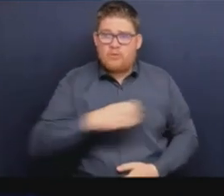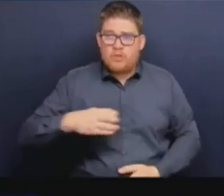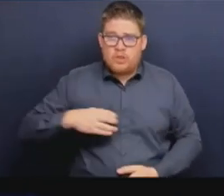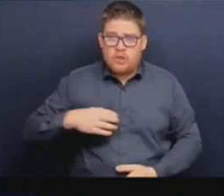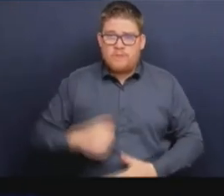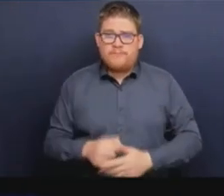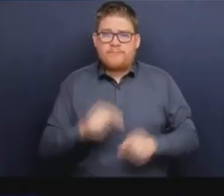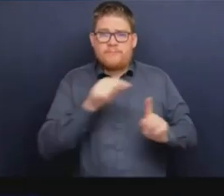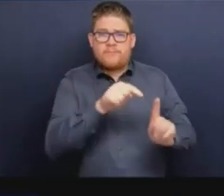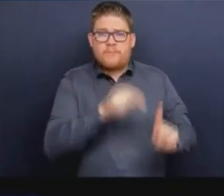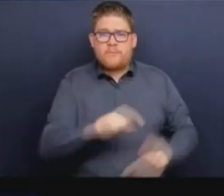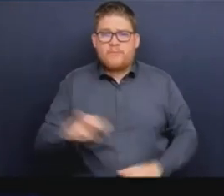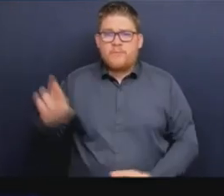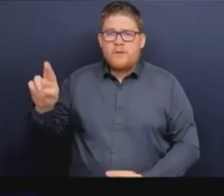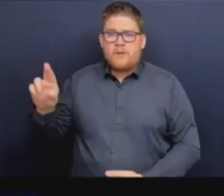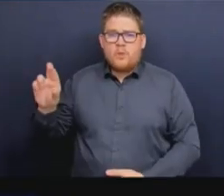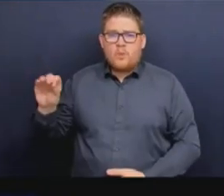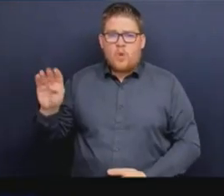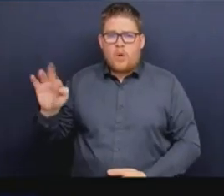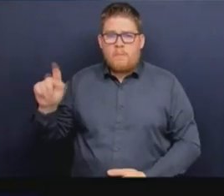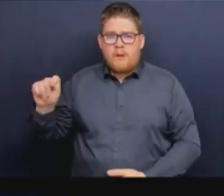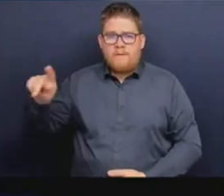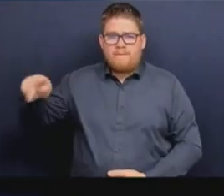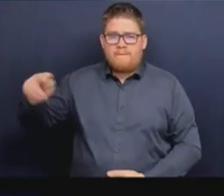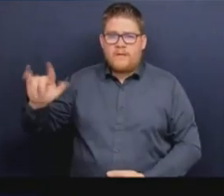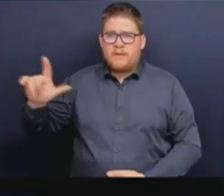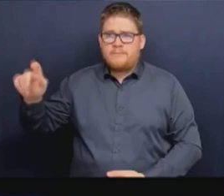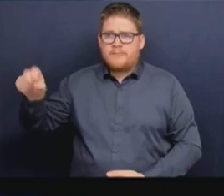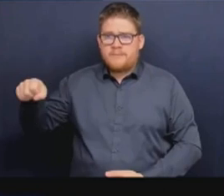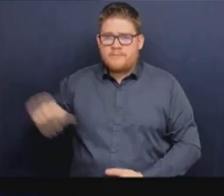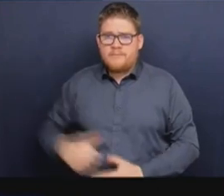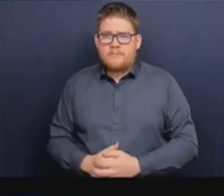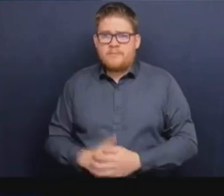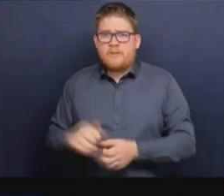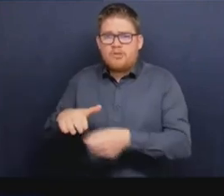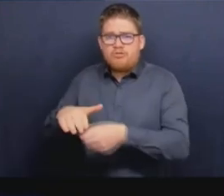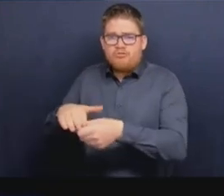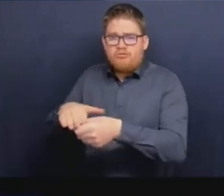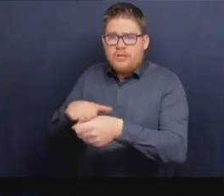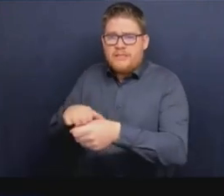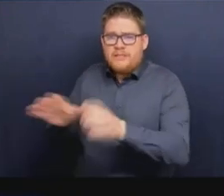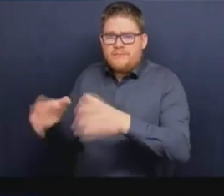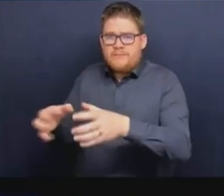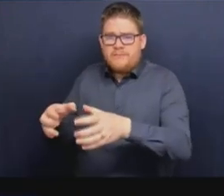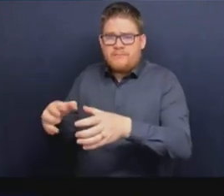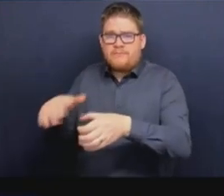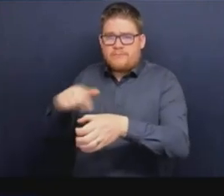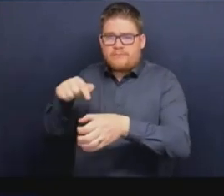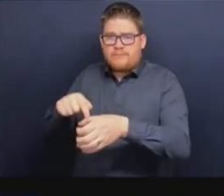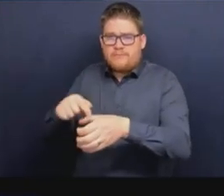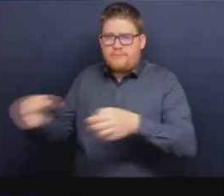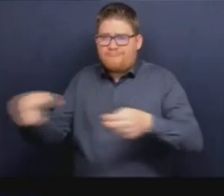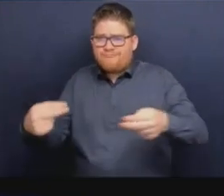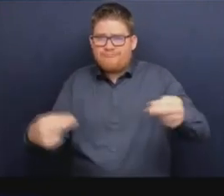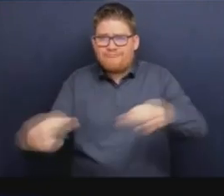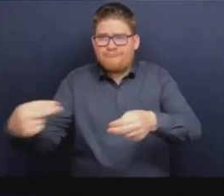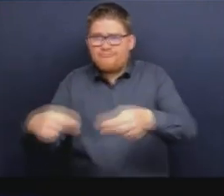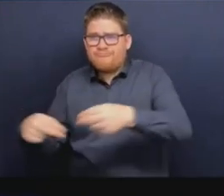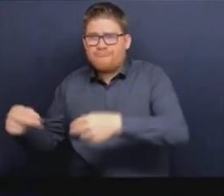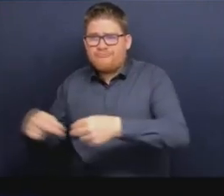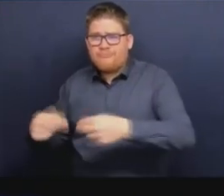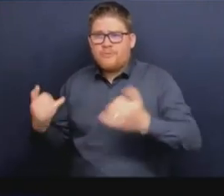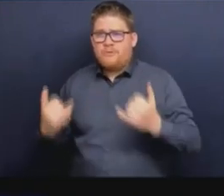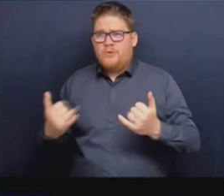Political Executive, and Regional Chief Terry Teegee of the BC Assembly of First Nations. This